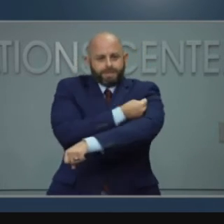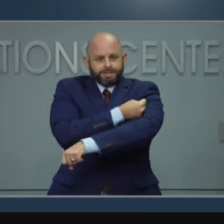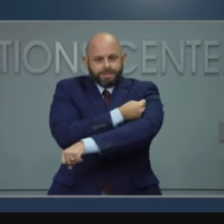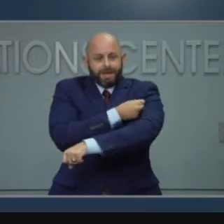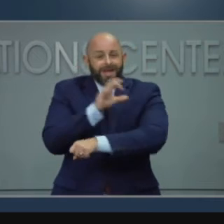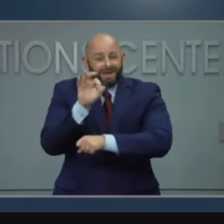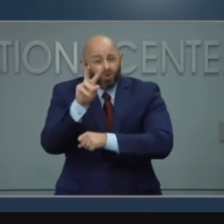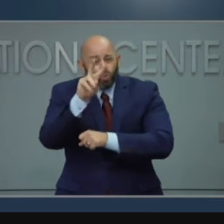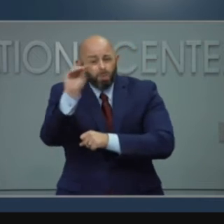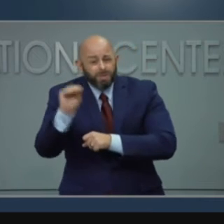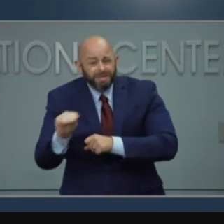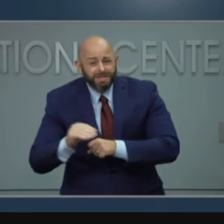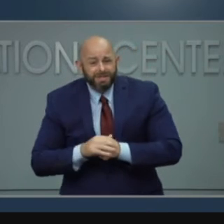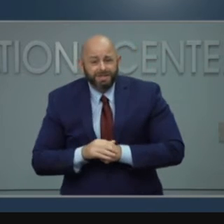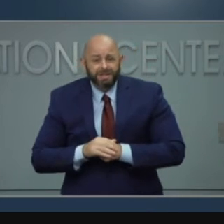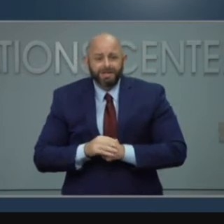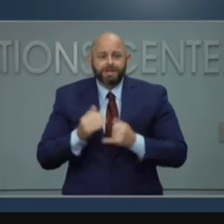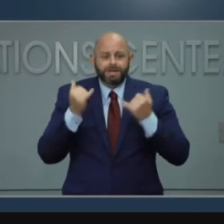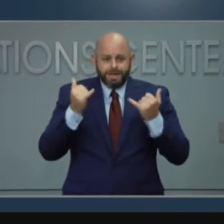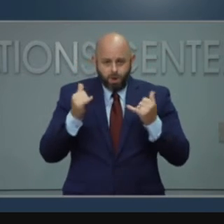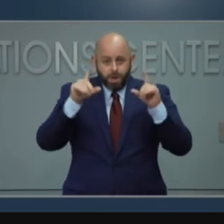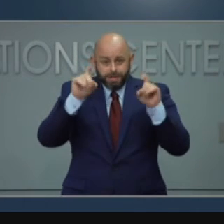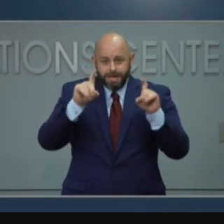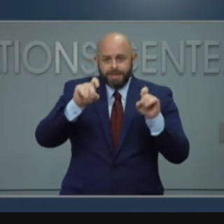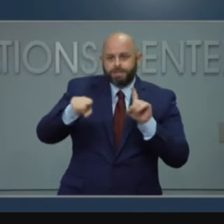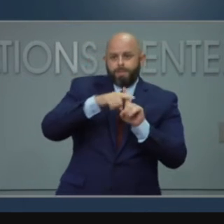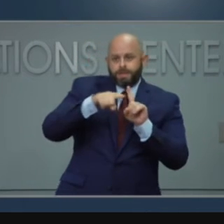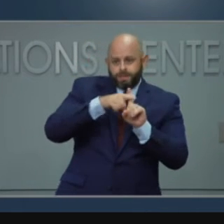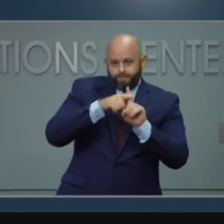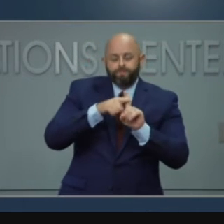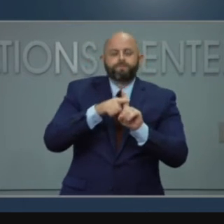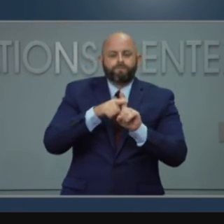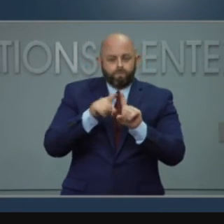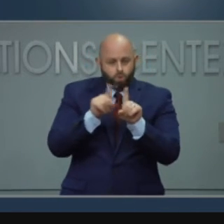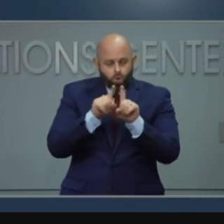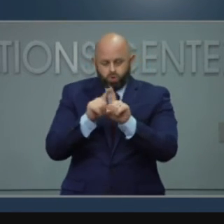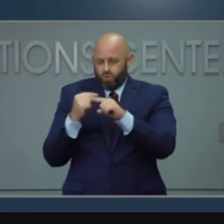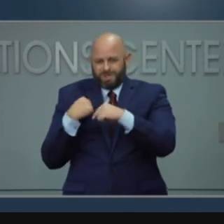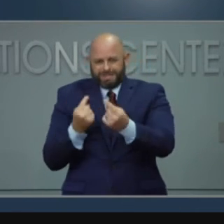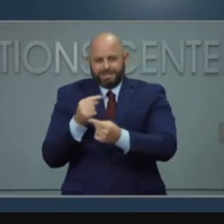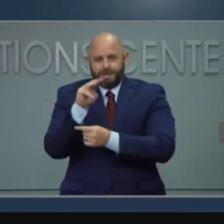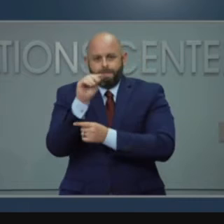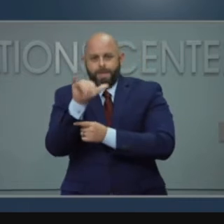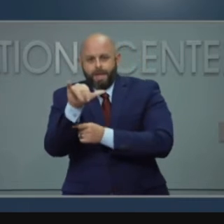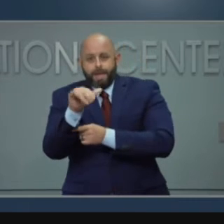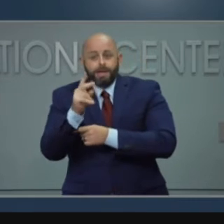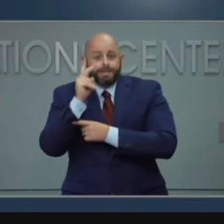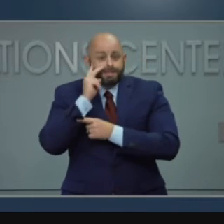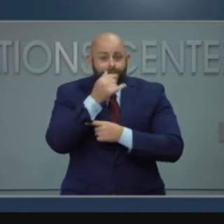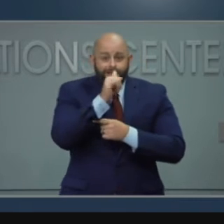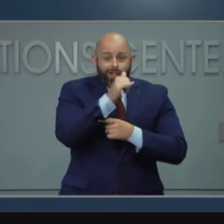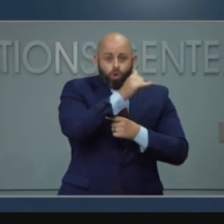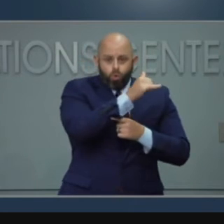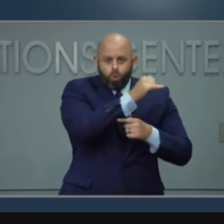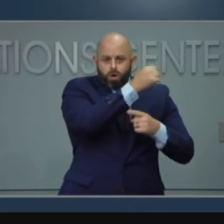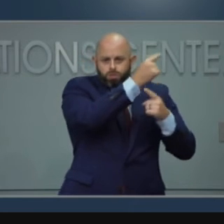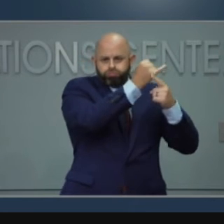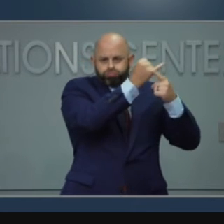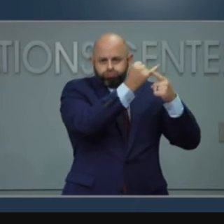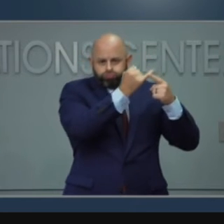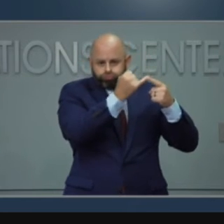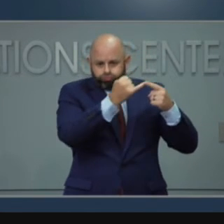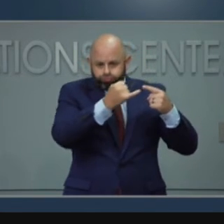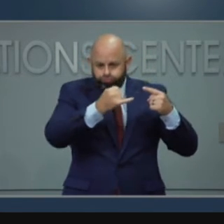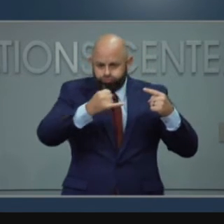tests that are positive. This graph also goes back to the end of May. And looking at the yellow line, our percent of positive tests is